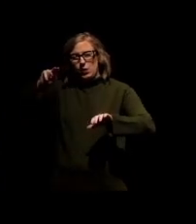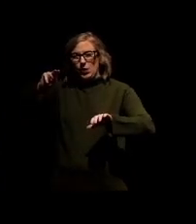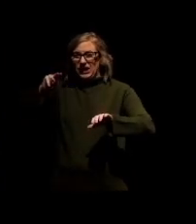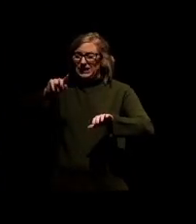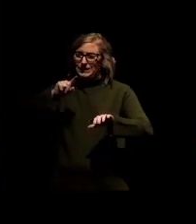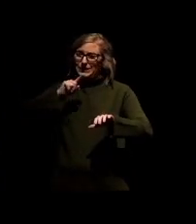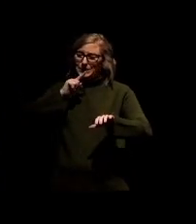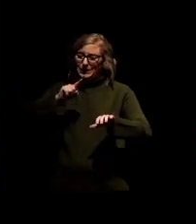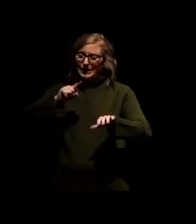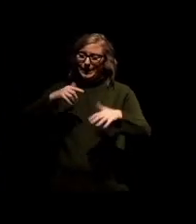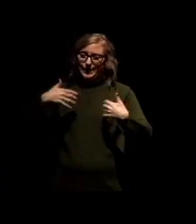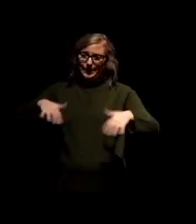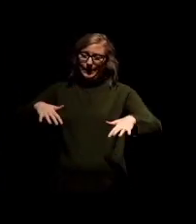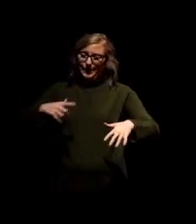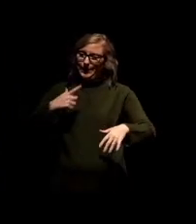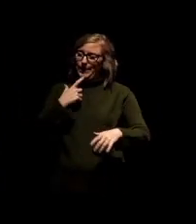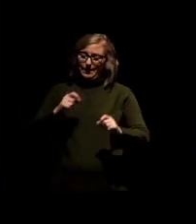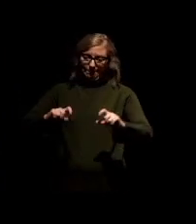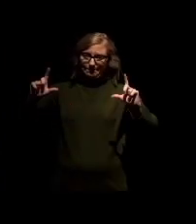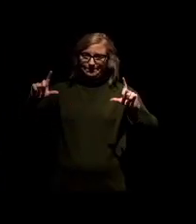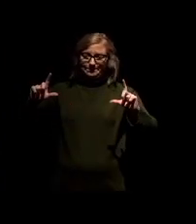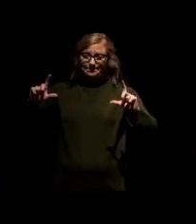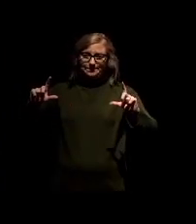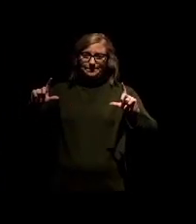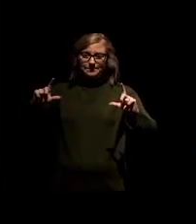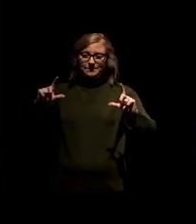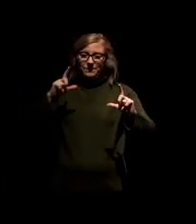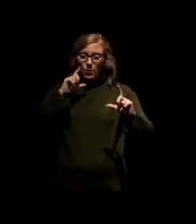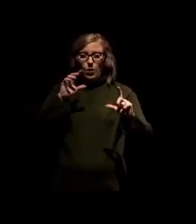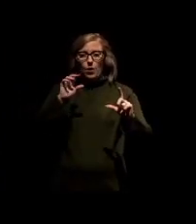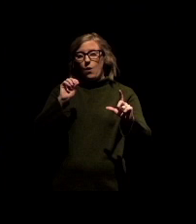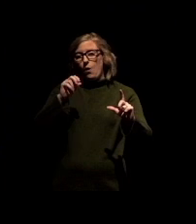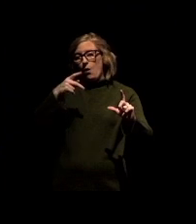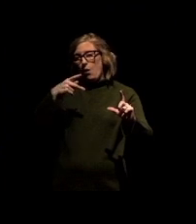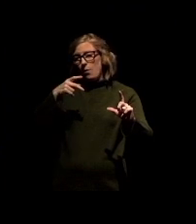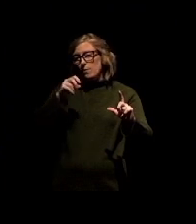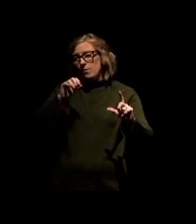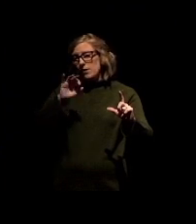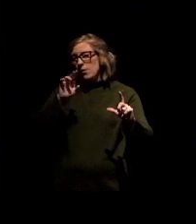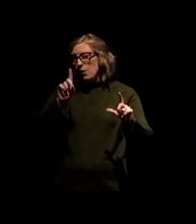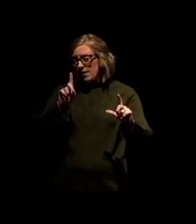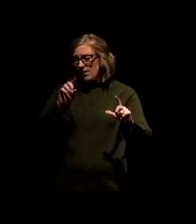on the map in terms of opiate overdoses, right? And they are overwhelmingly